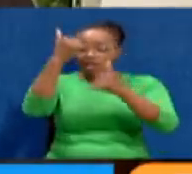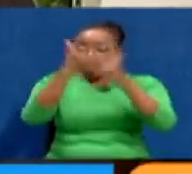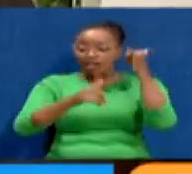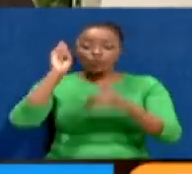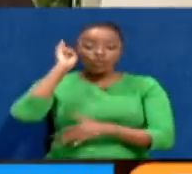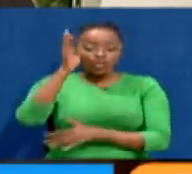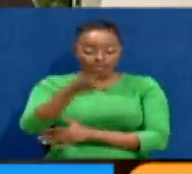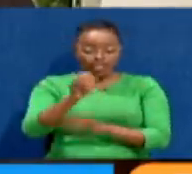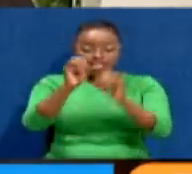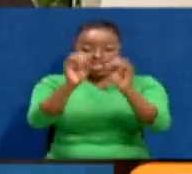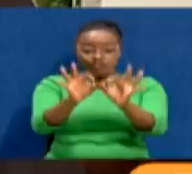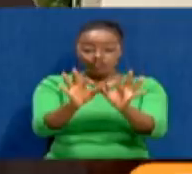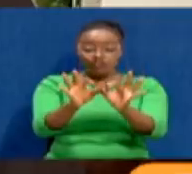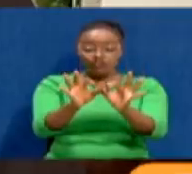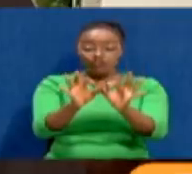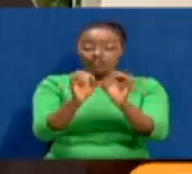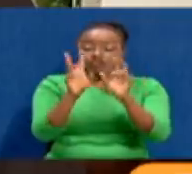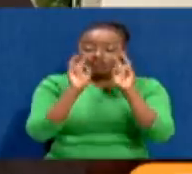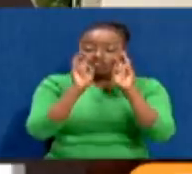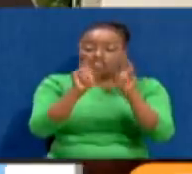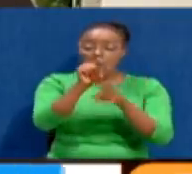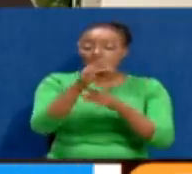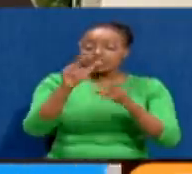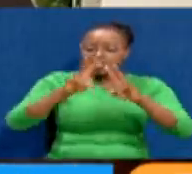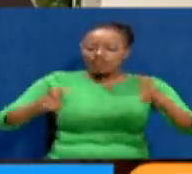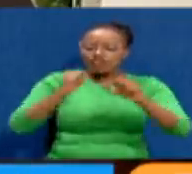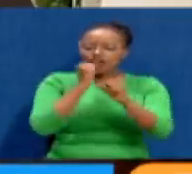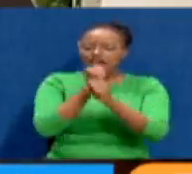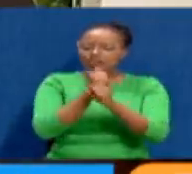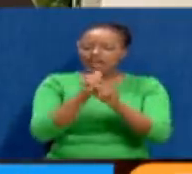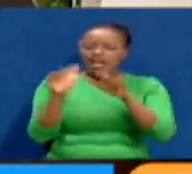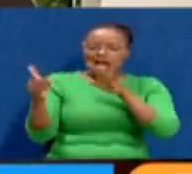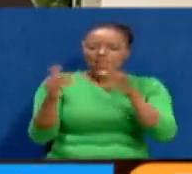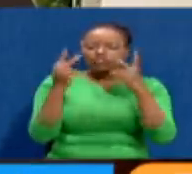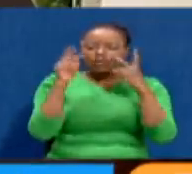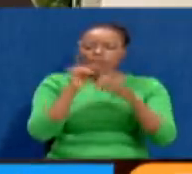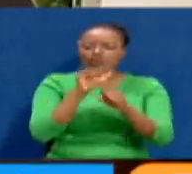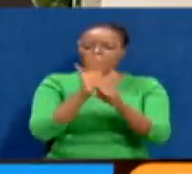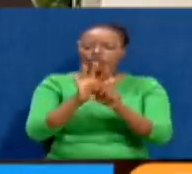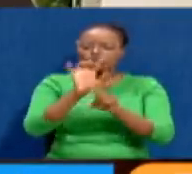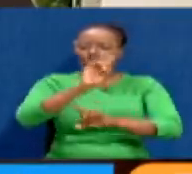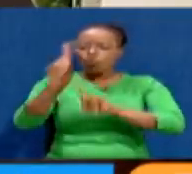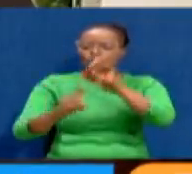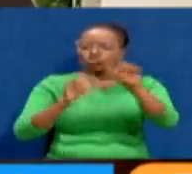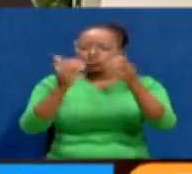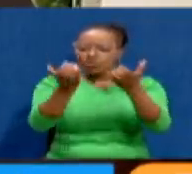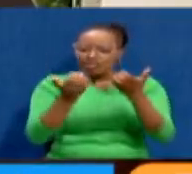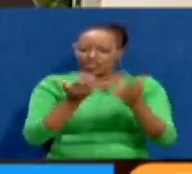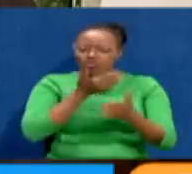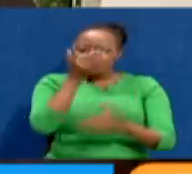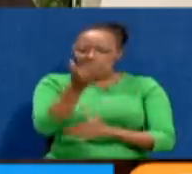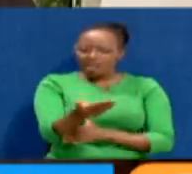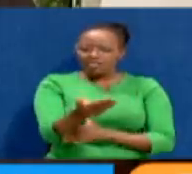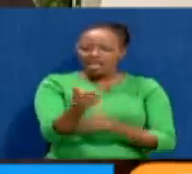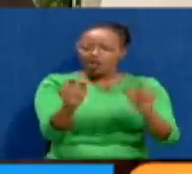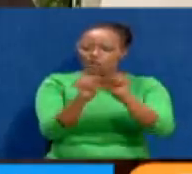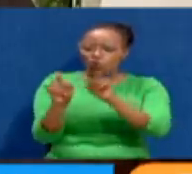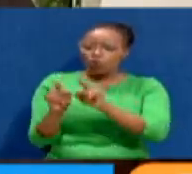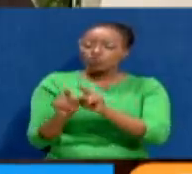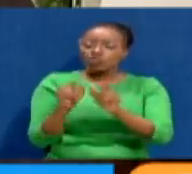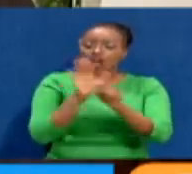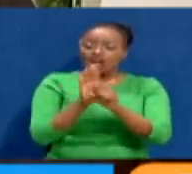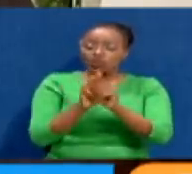naught. If you look at how those investigations have been conducted, there are a lot of questions to be answered. There are